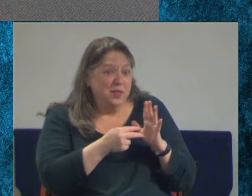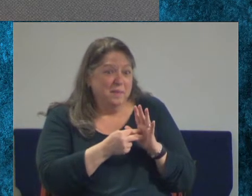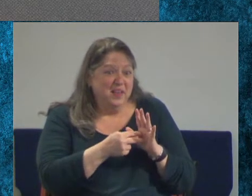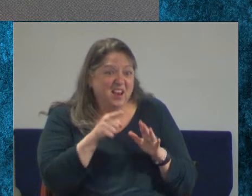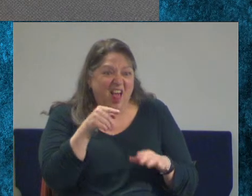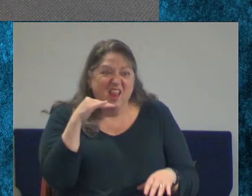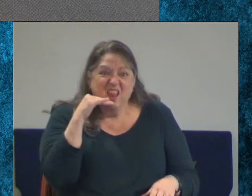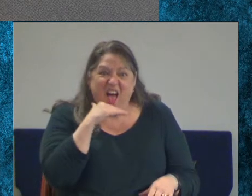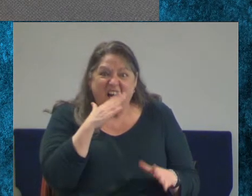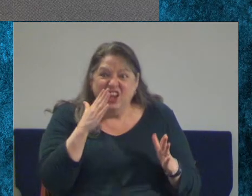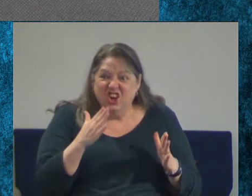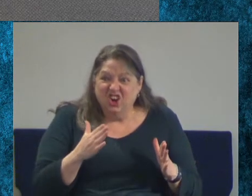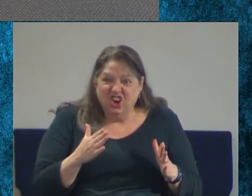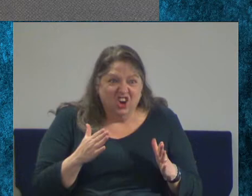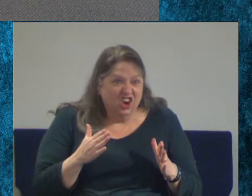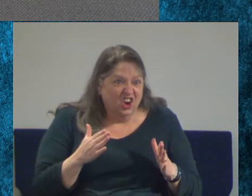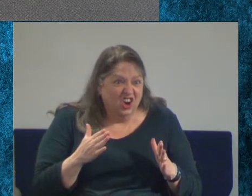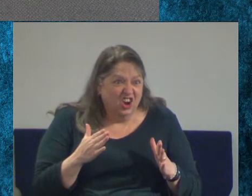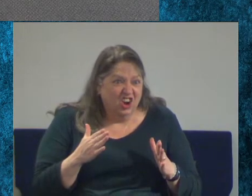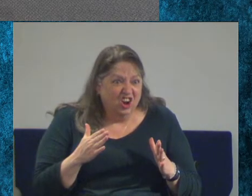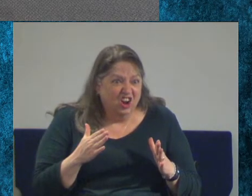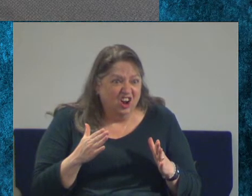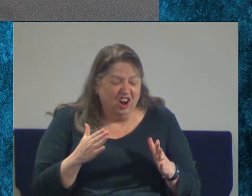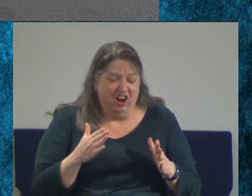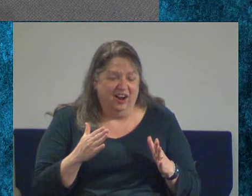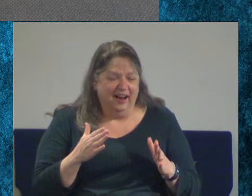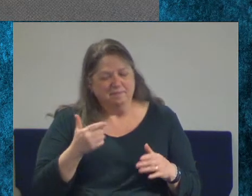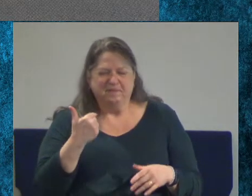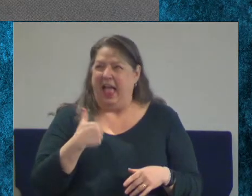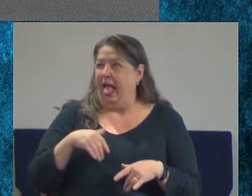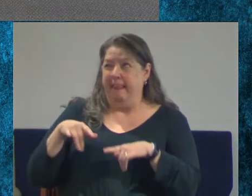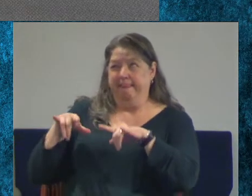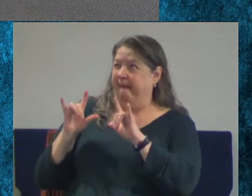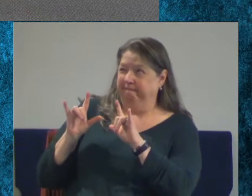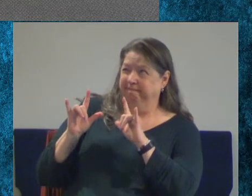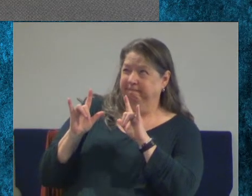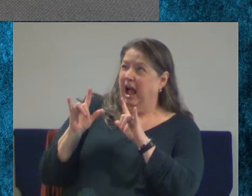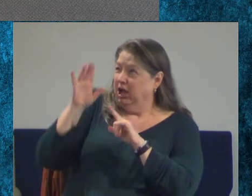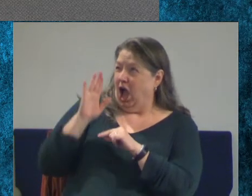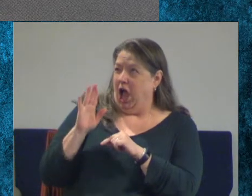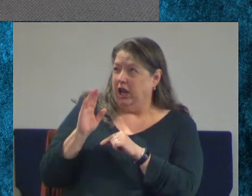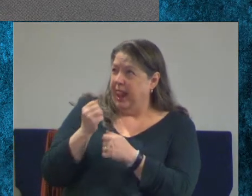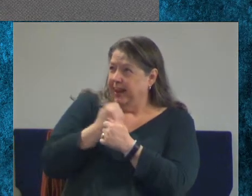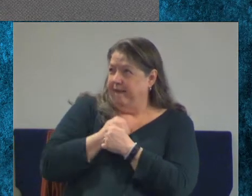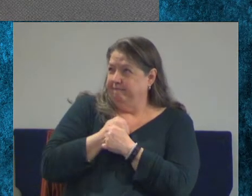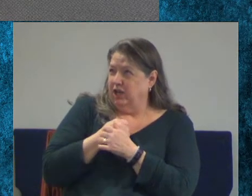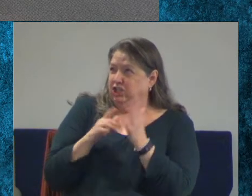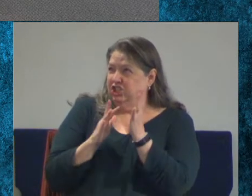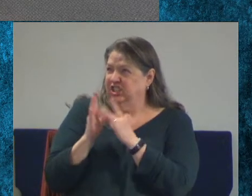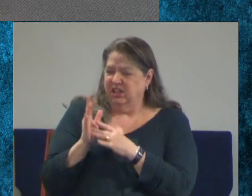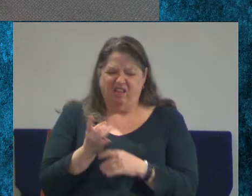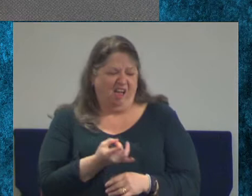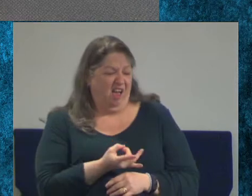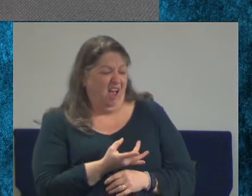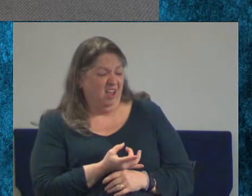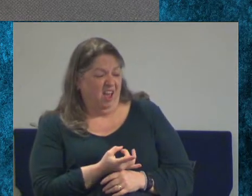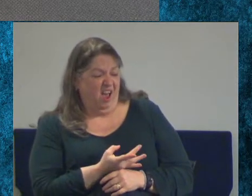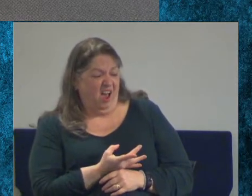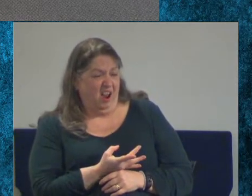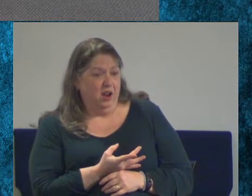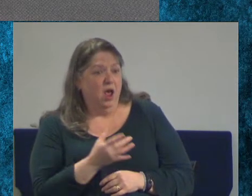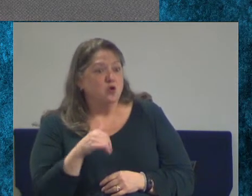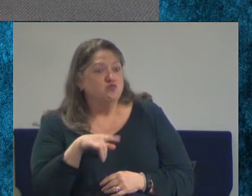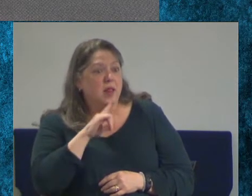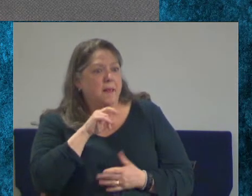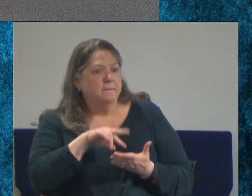God says that if we claim, I love God, I love Jesus, I'm in love with him, and yet you have something against a brother or sister in Christ, he calls